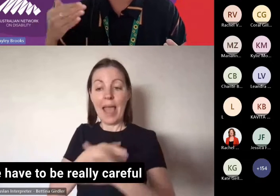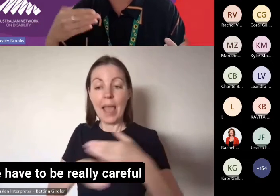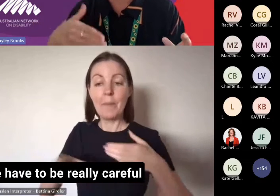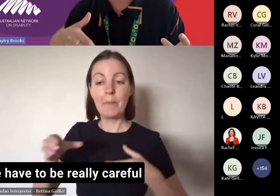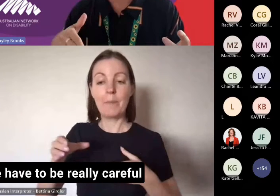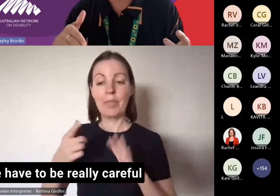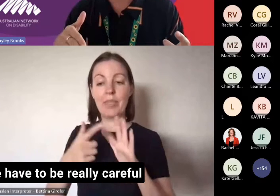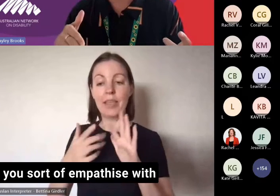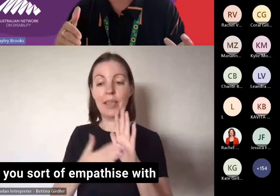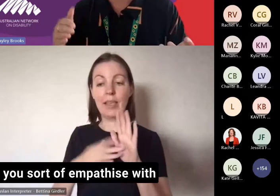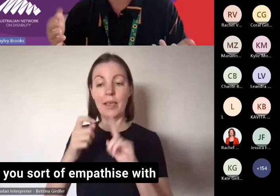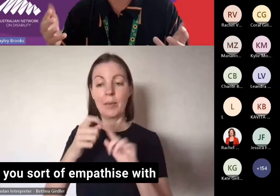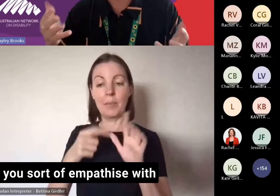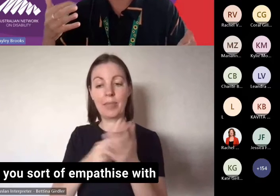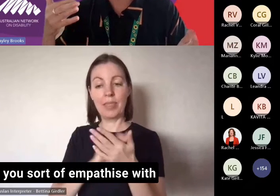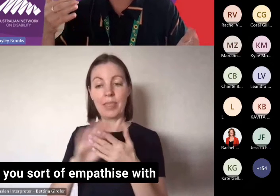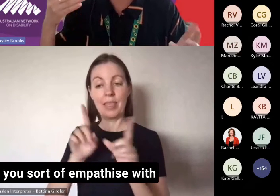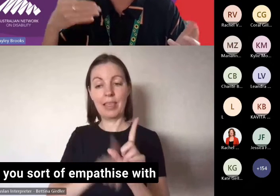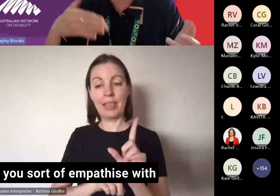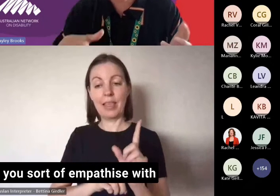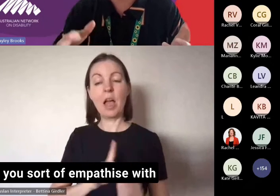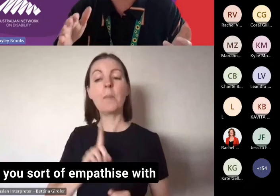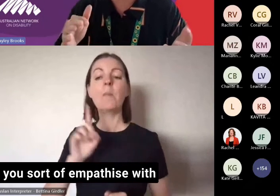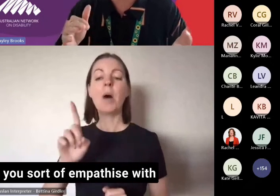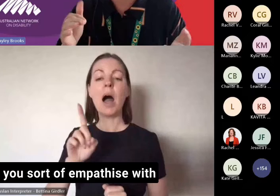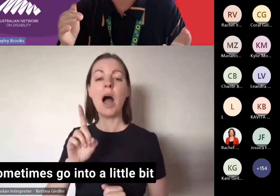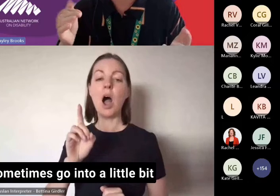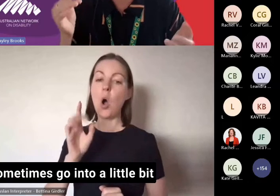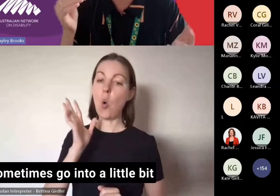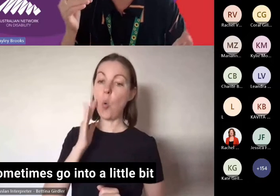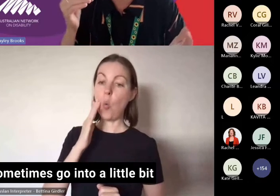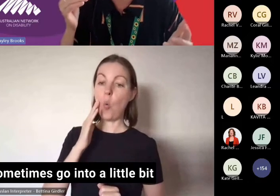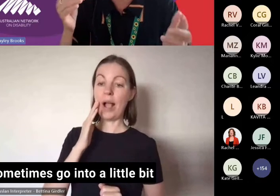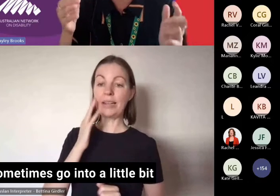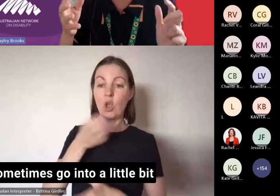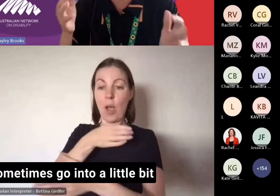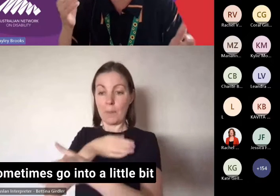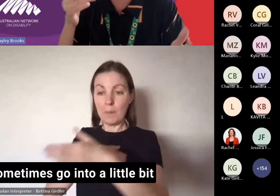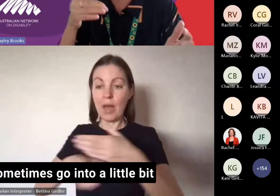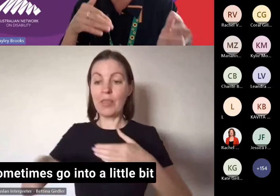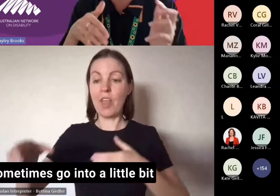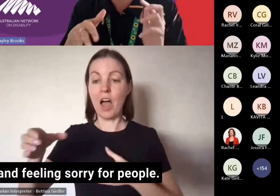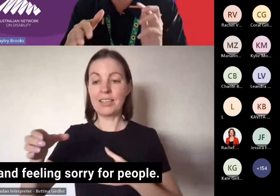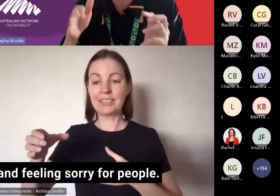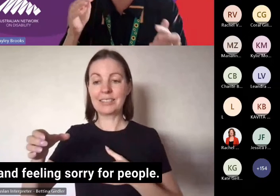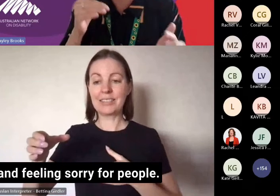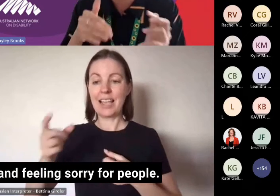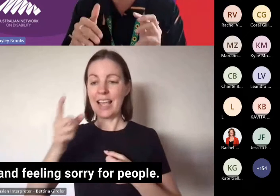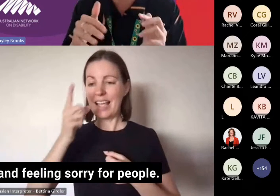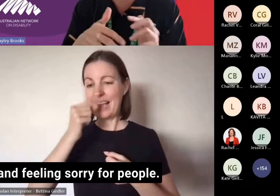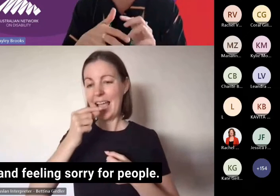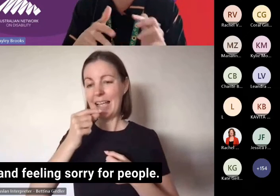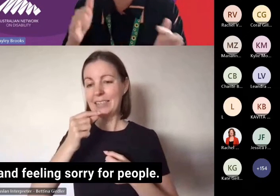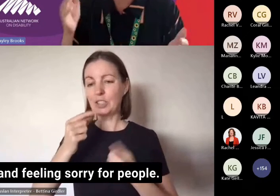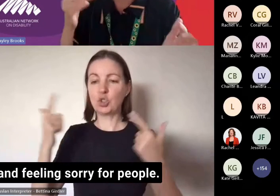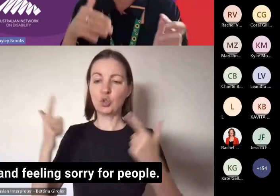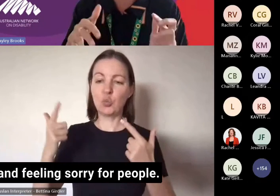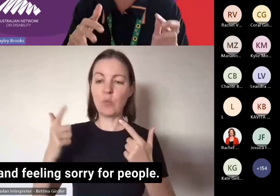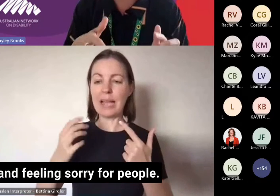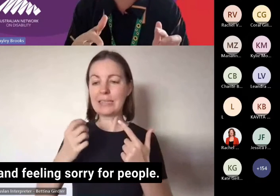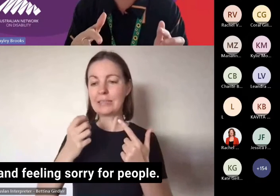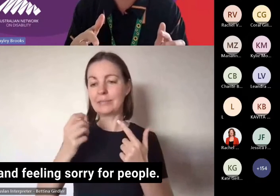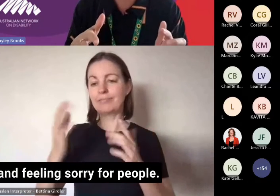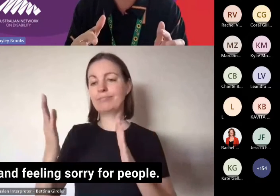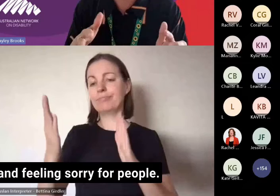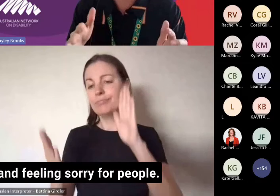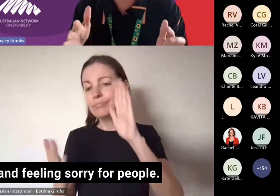we have to be really careful about that is when you sort of empathize with people, you can sometimes go into a little bit of a charity model and